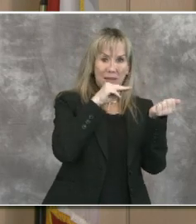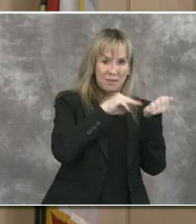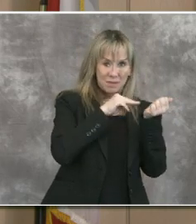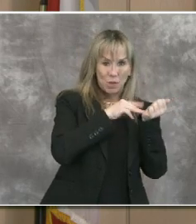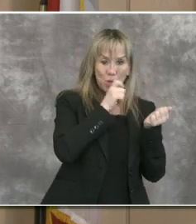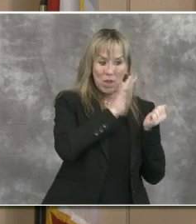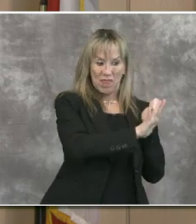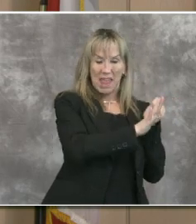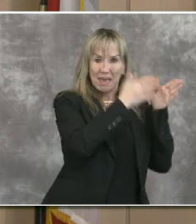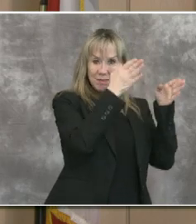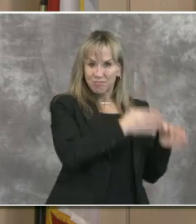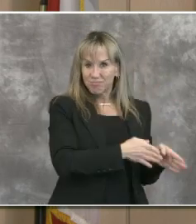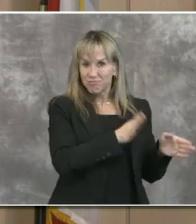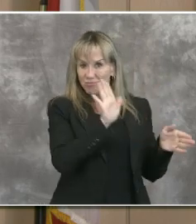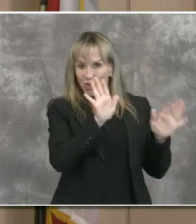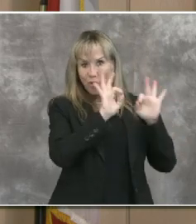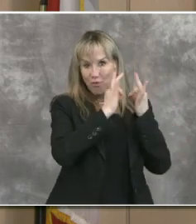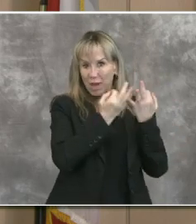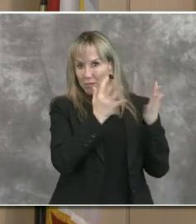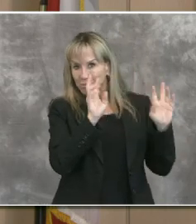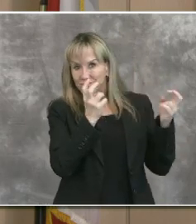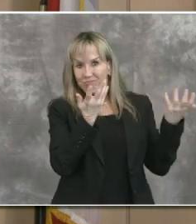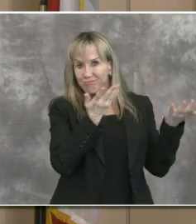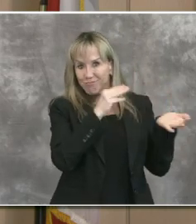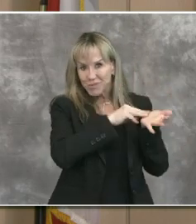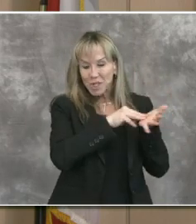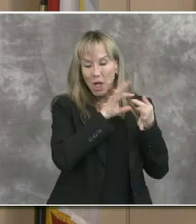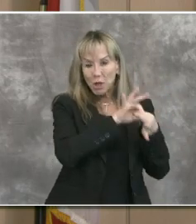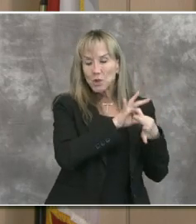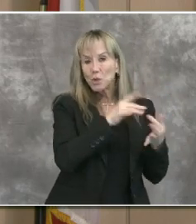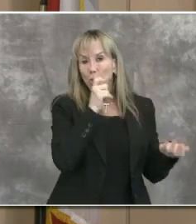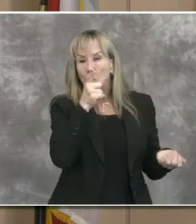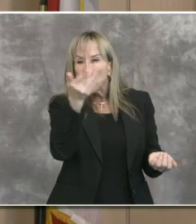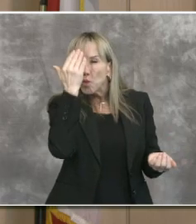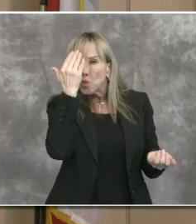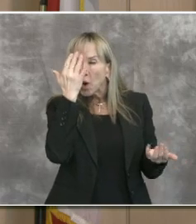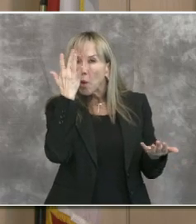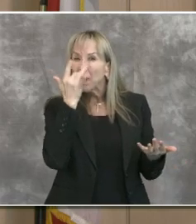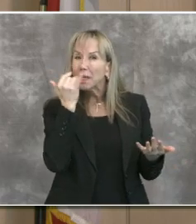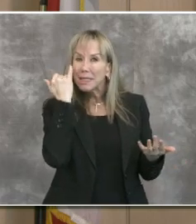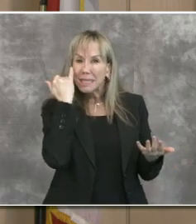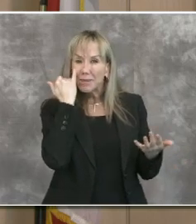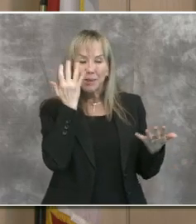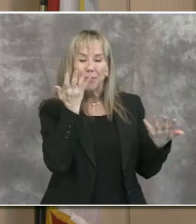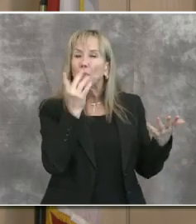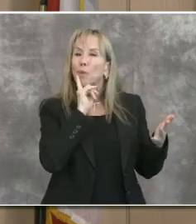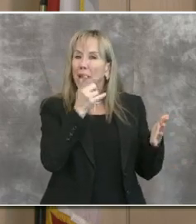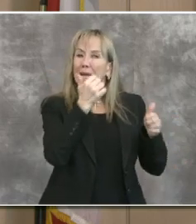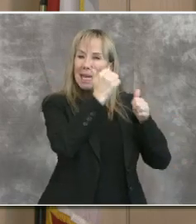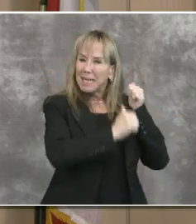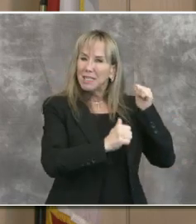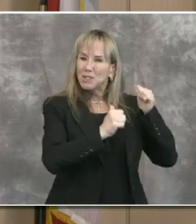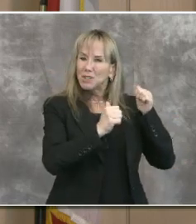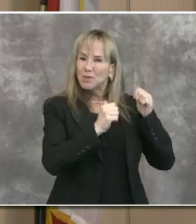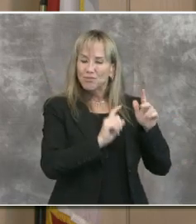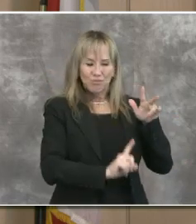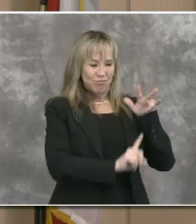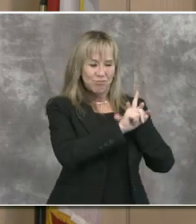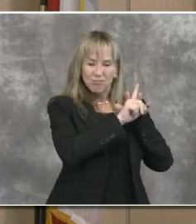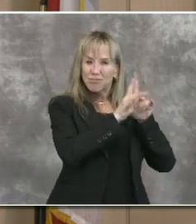individual. It's a doctor you know. And so I say that each one of these cases is individual,